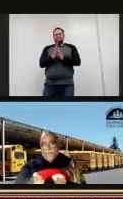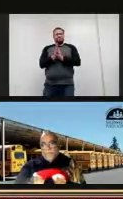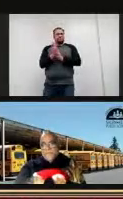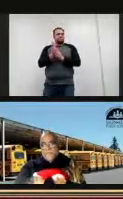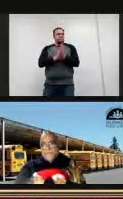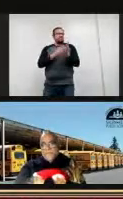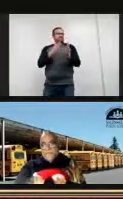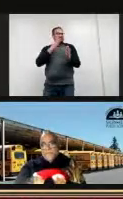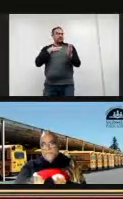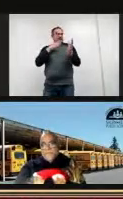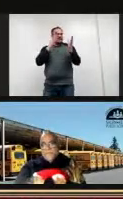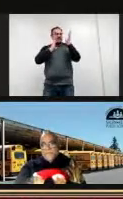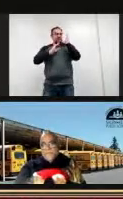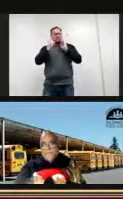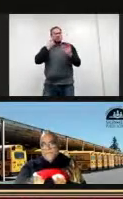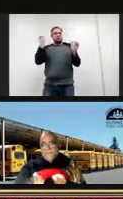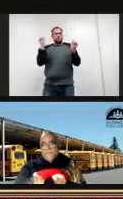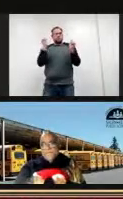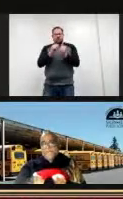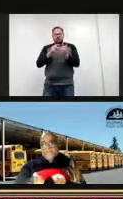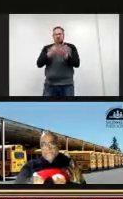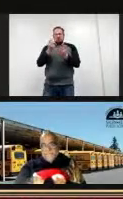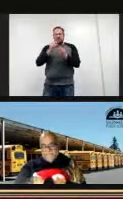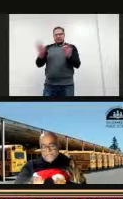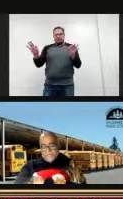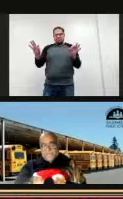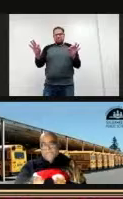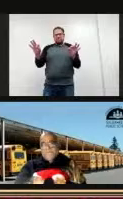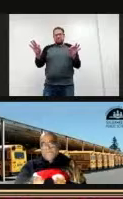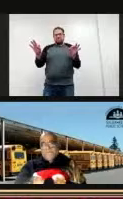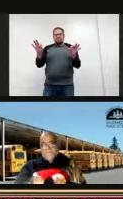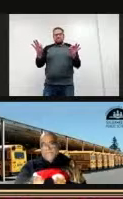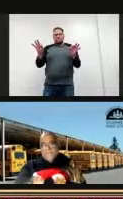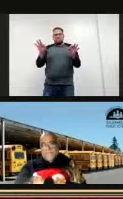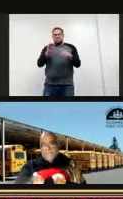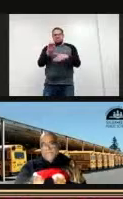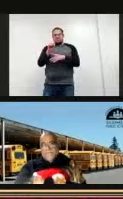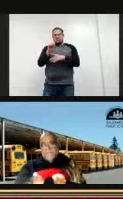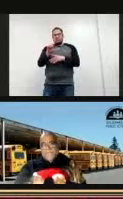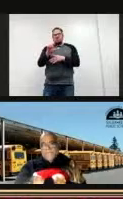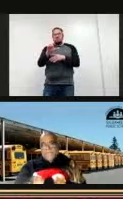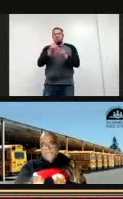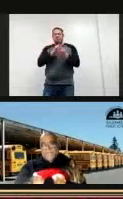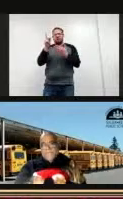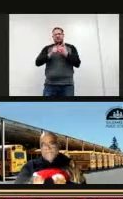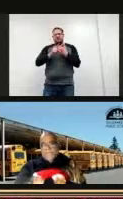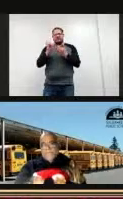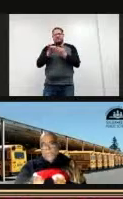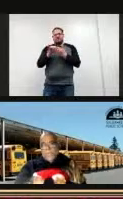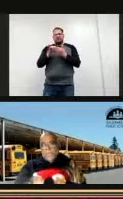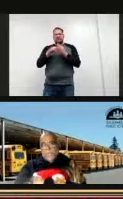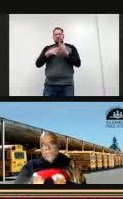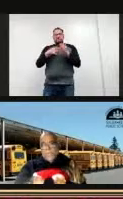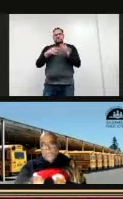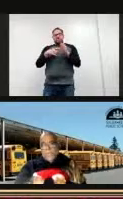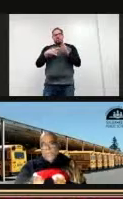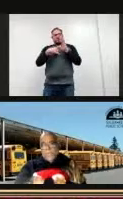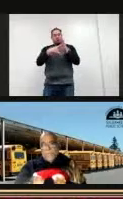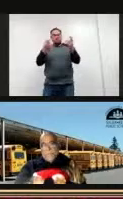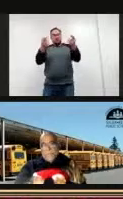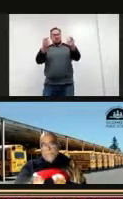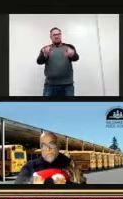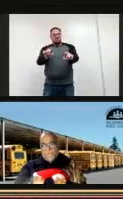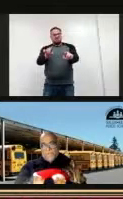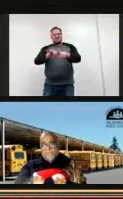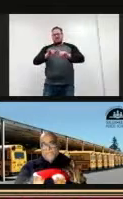my experience with dual languages and ESL programs is that they show results at different times. You know, it